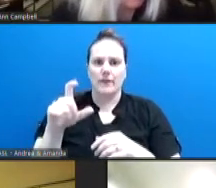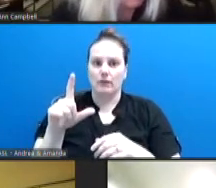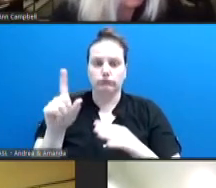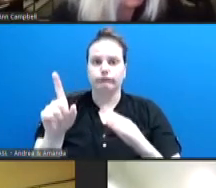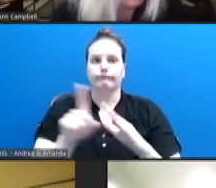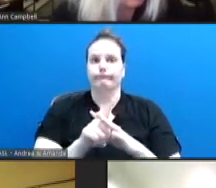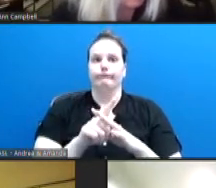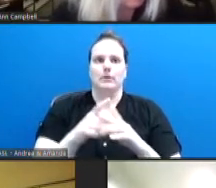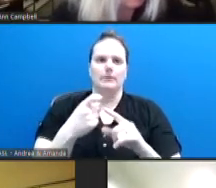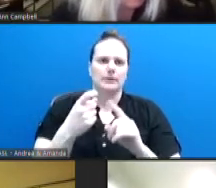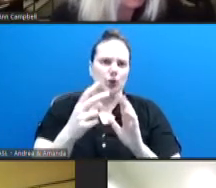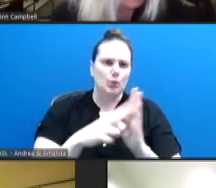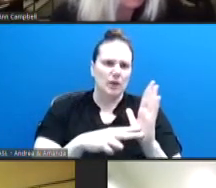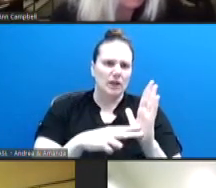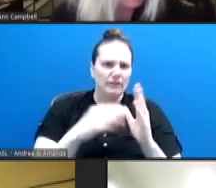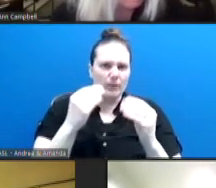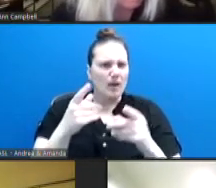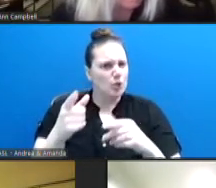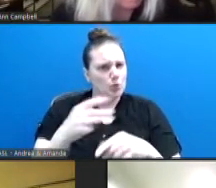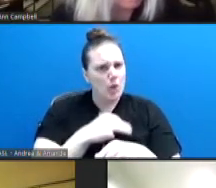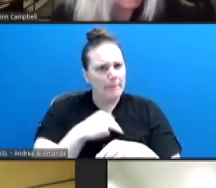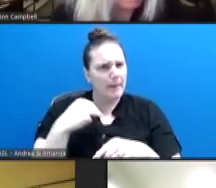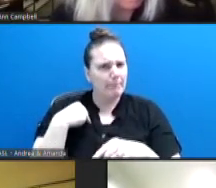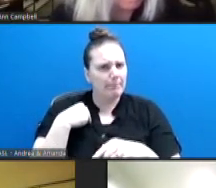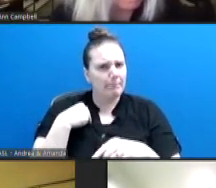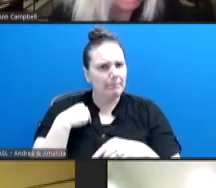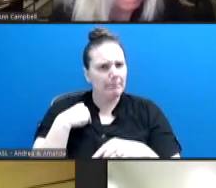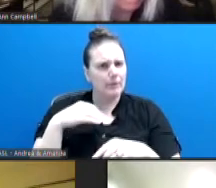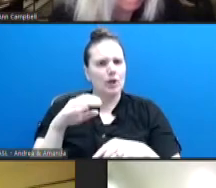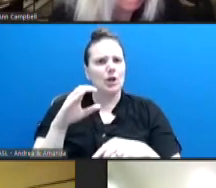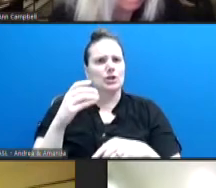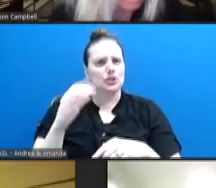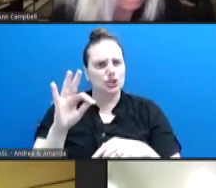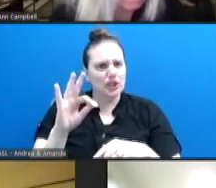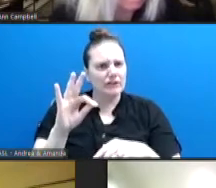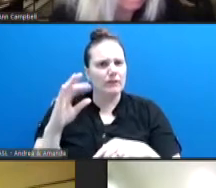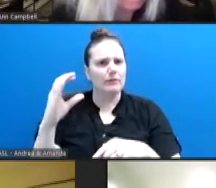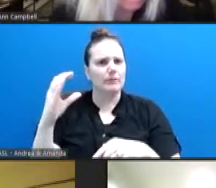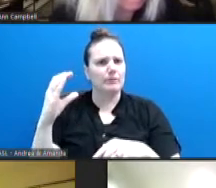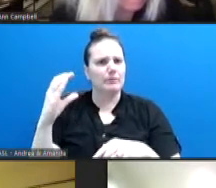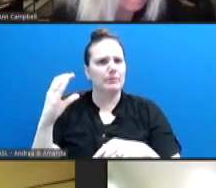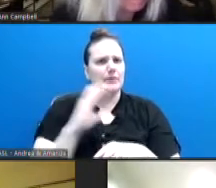because I was reading information. Are you a member of the Chief of Police Association,